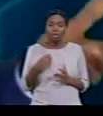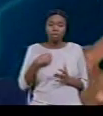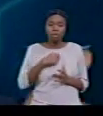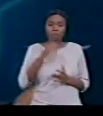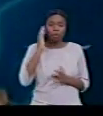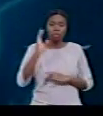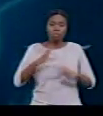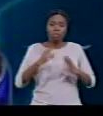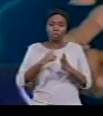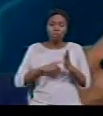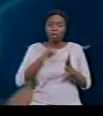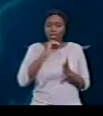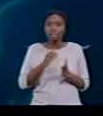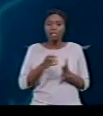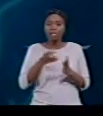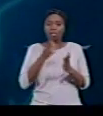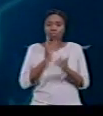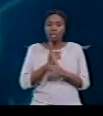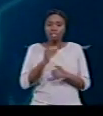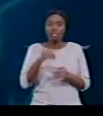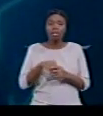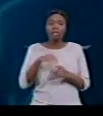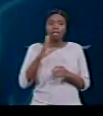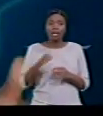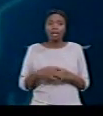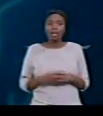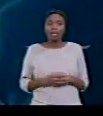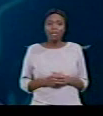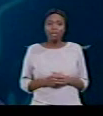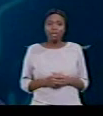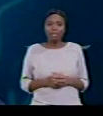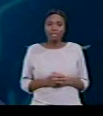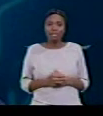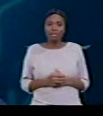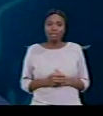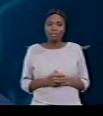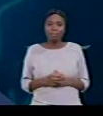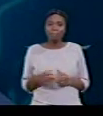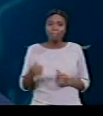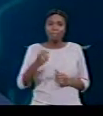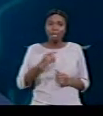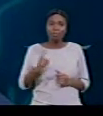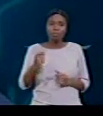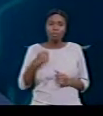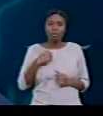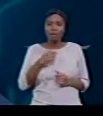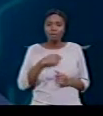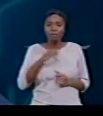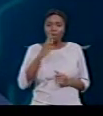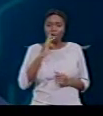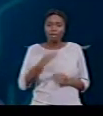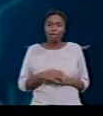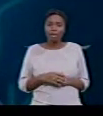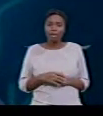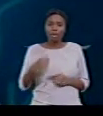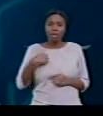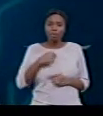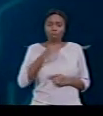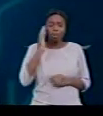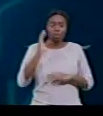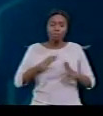your business, in your career, anywhere you are, you will do that which is